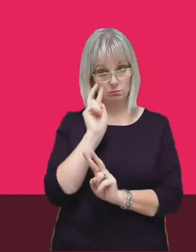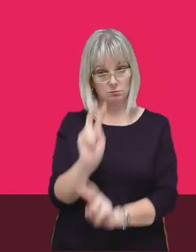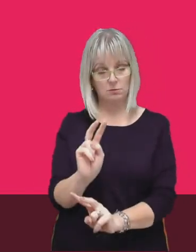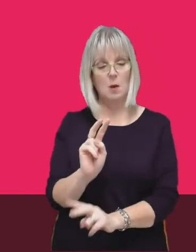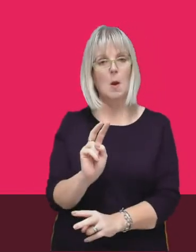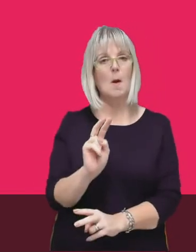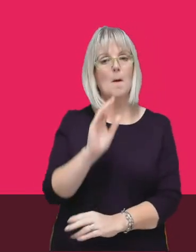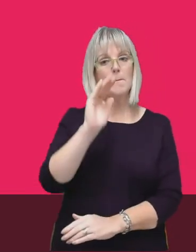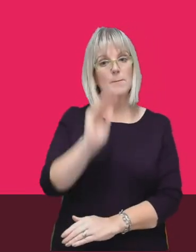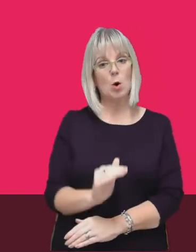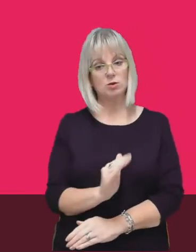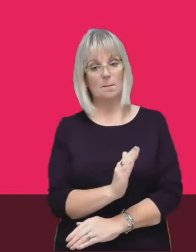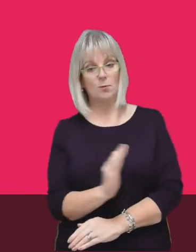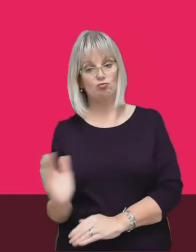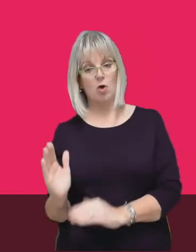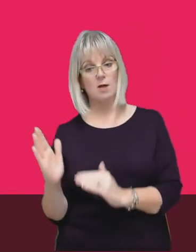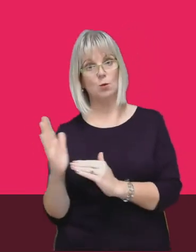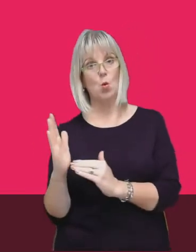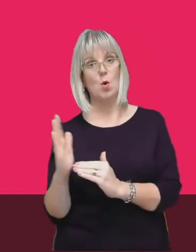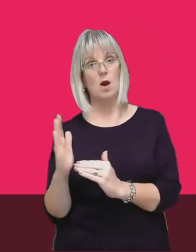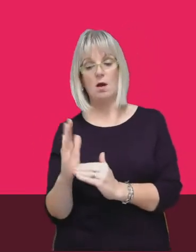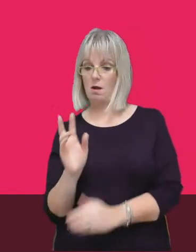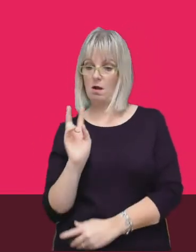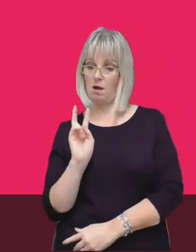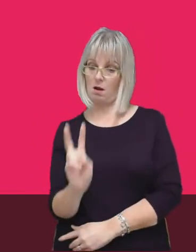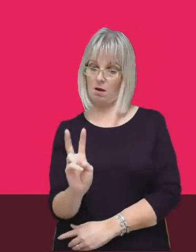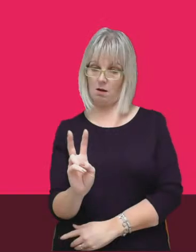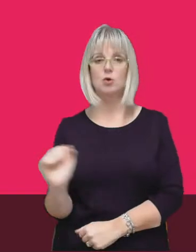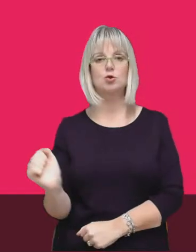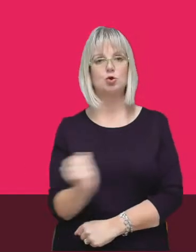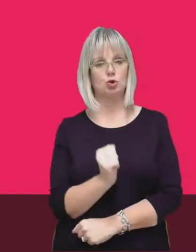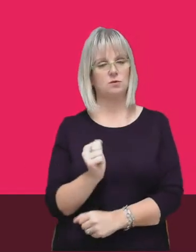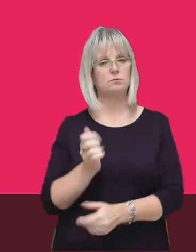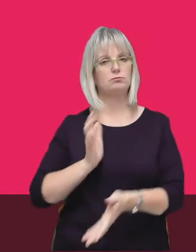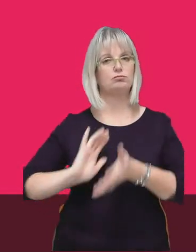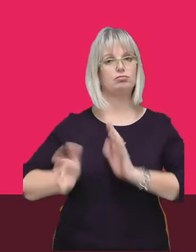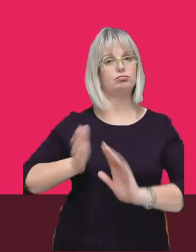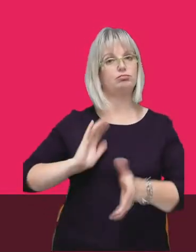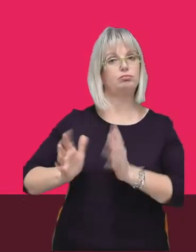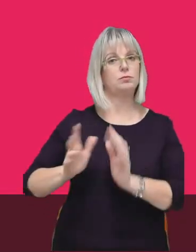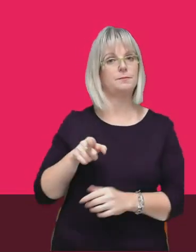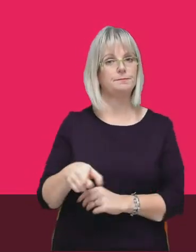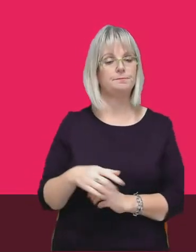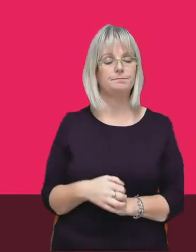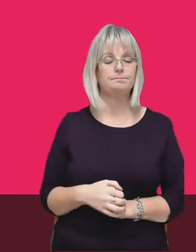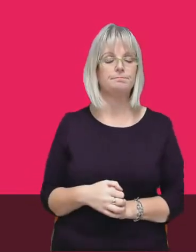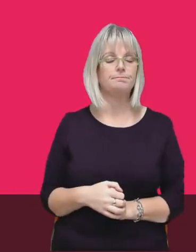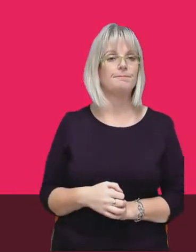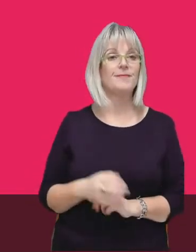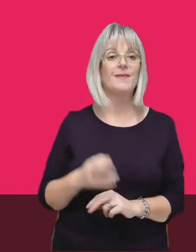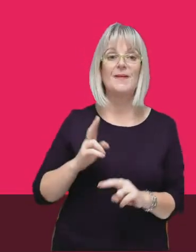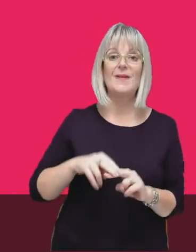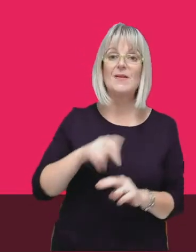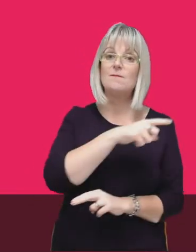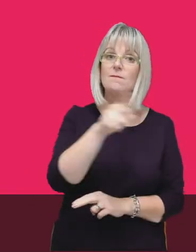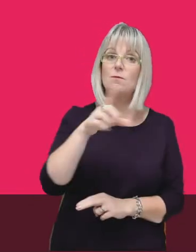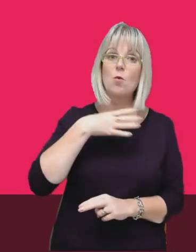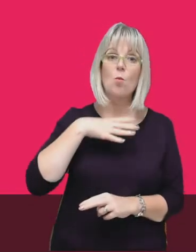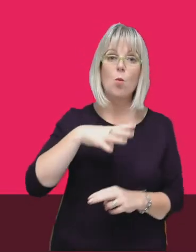screen. For anyone wishing to have a transcript of the event, this will be available on request after the